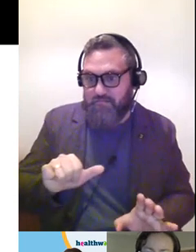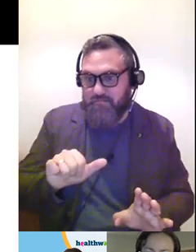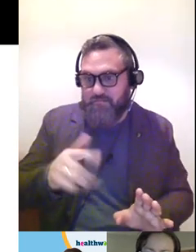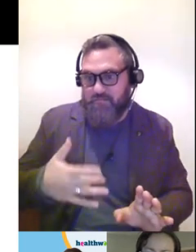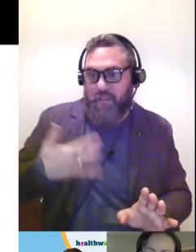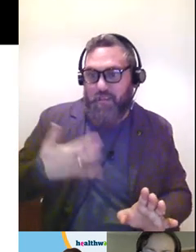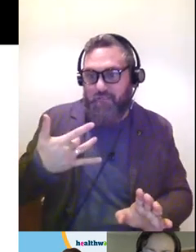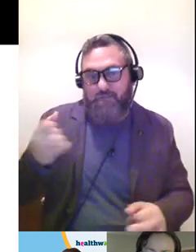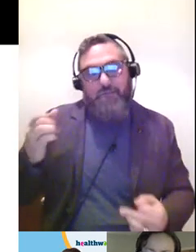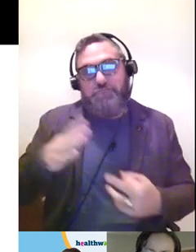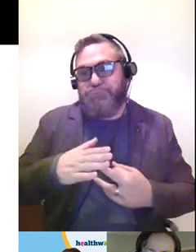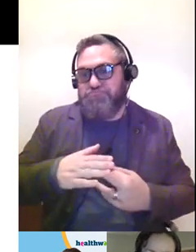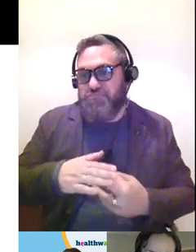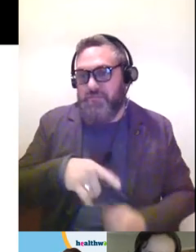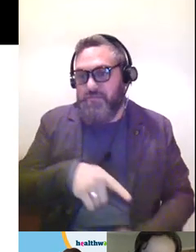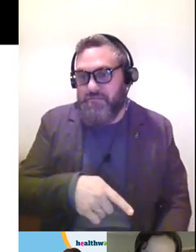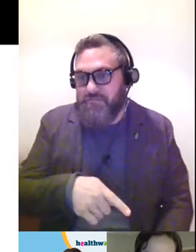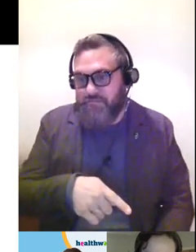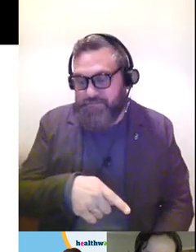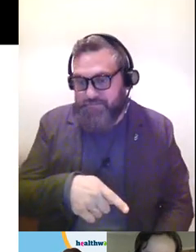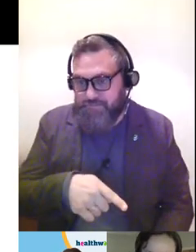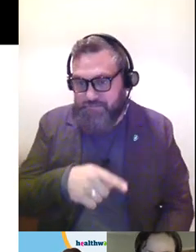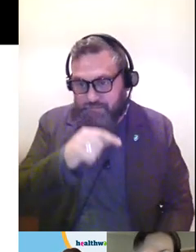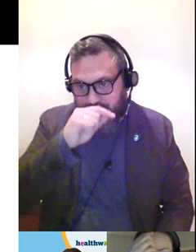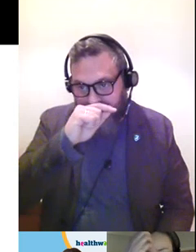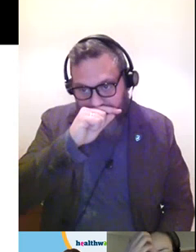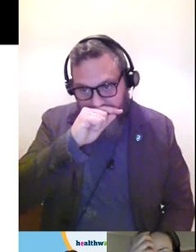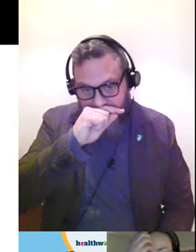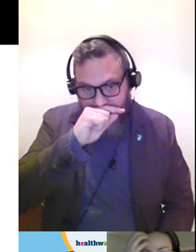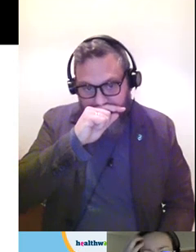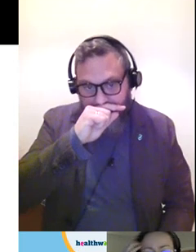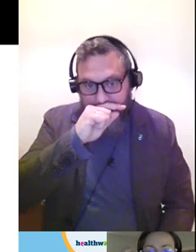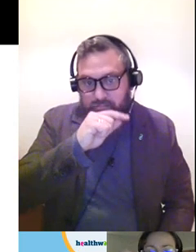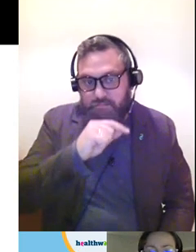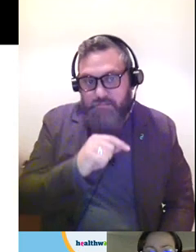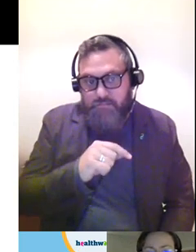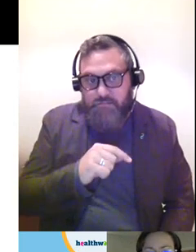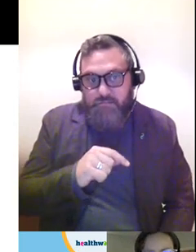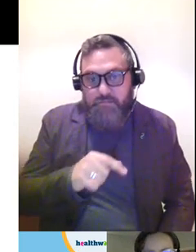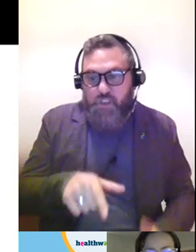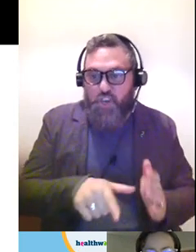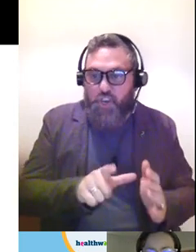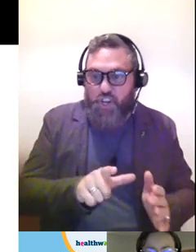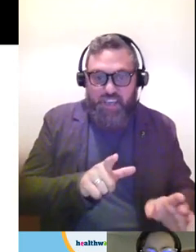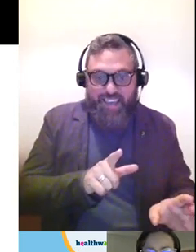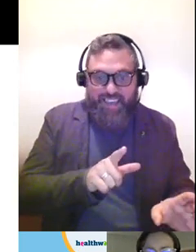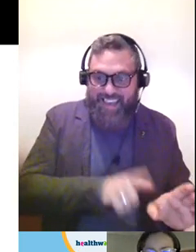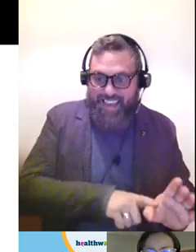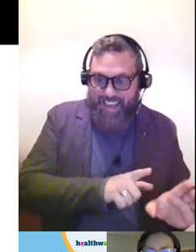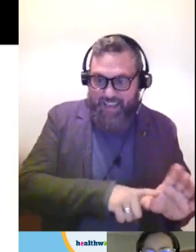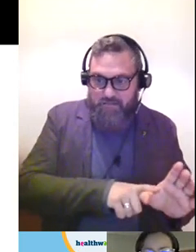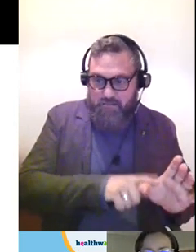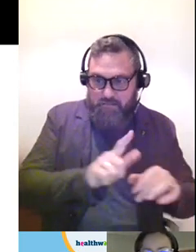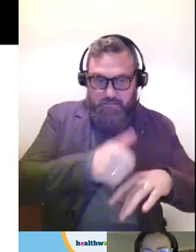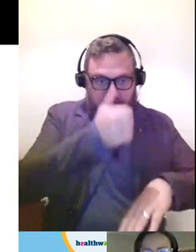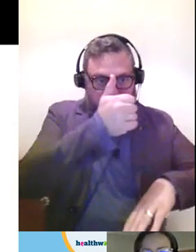to their health and well-being in their future. The early years set a foundation that